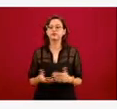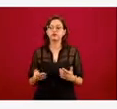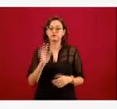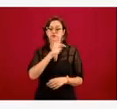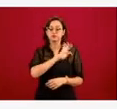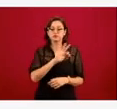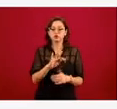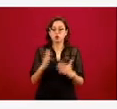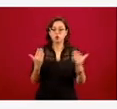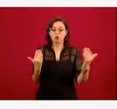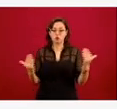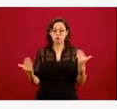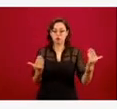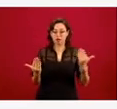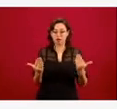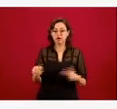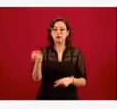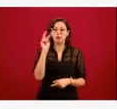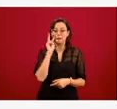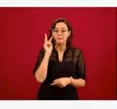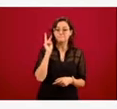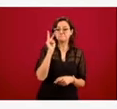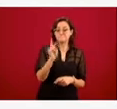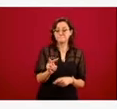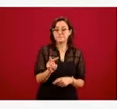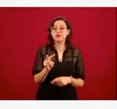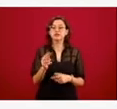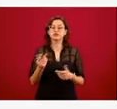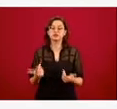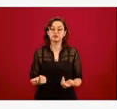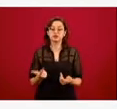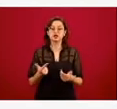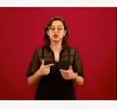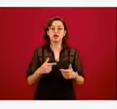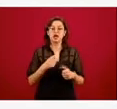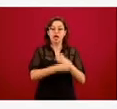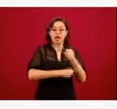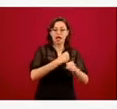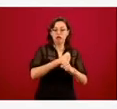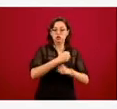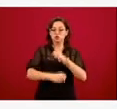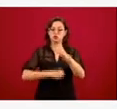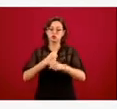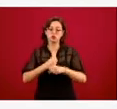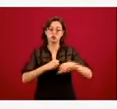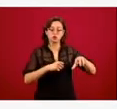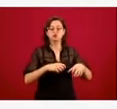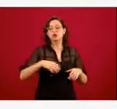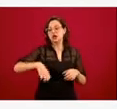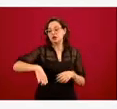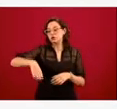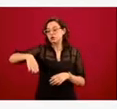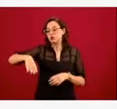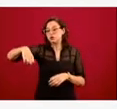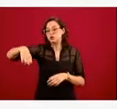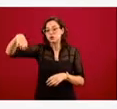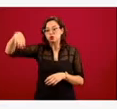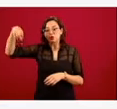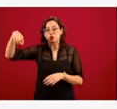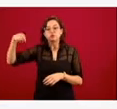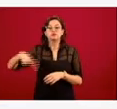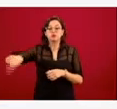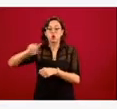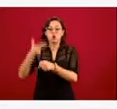the ones who had to be hospitalized at some point because of the severity of their symptoms, while outpatients represented in green